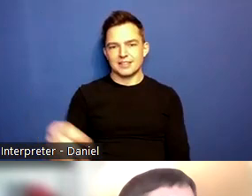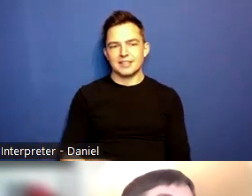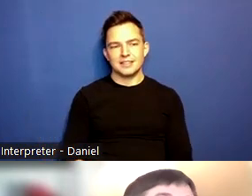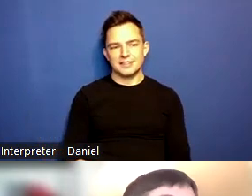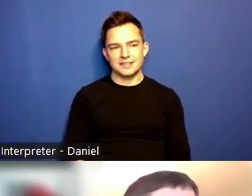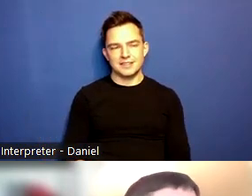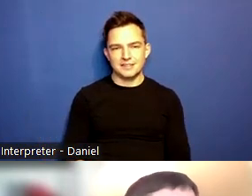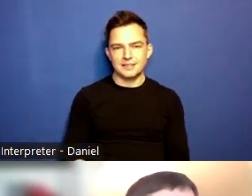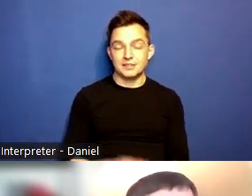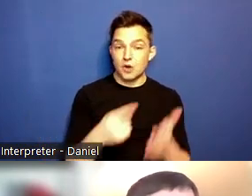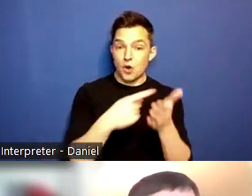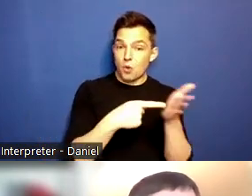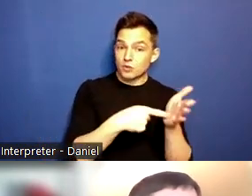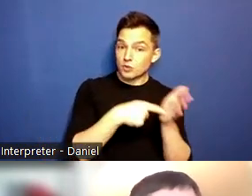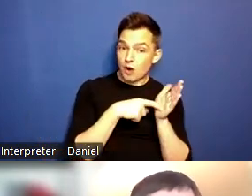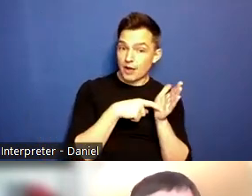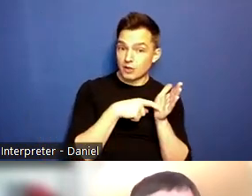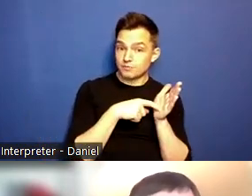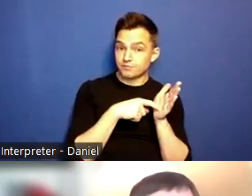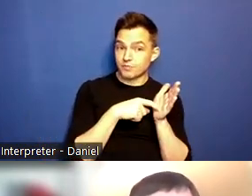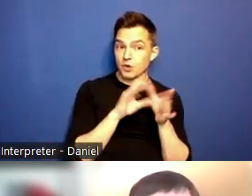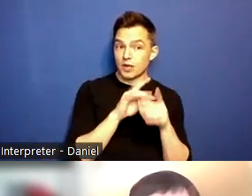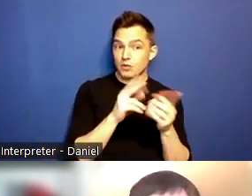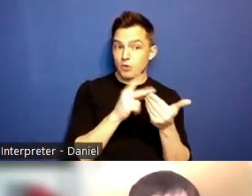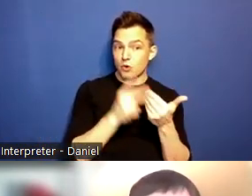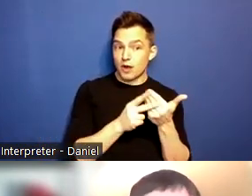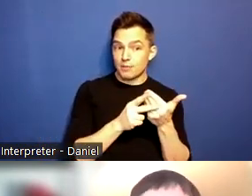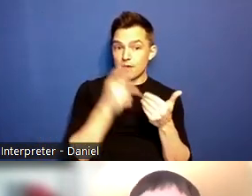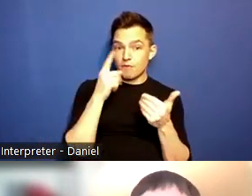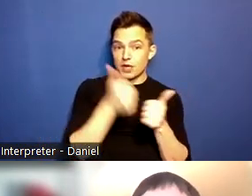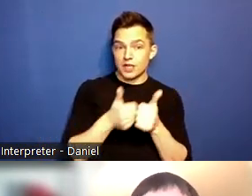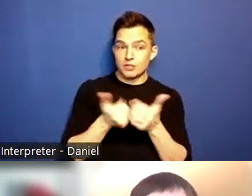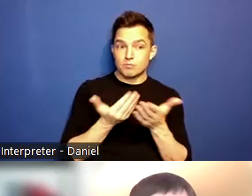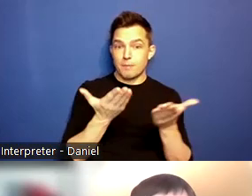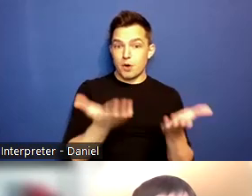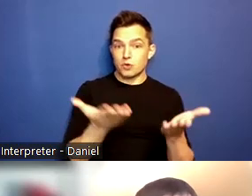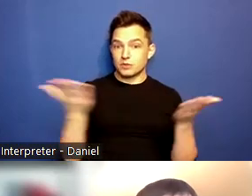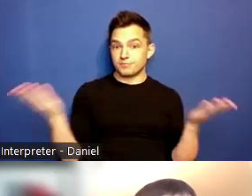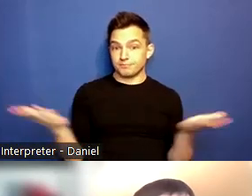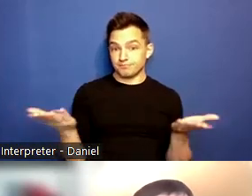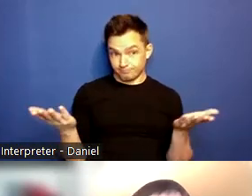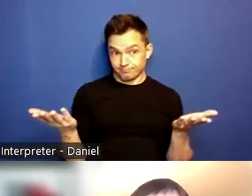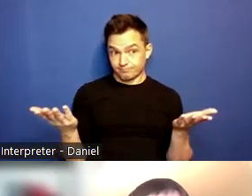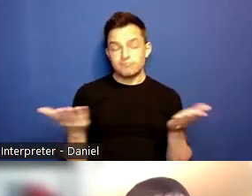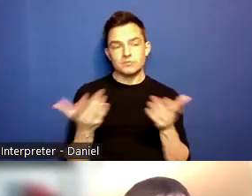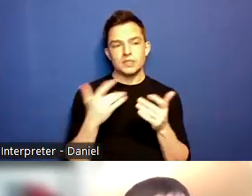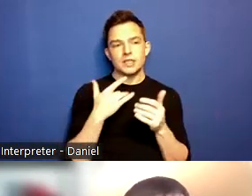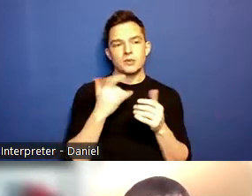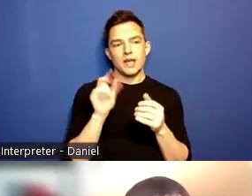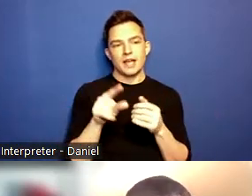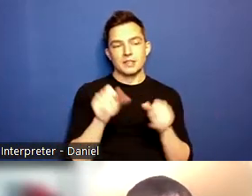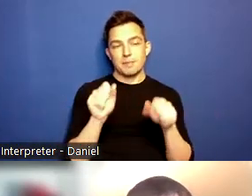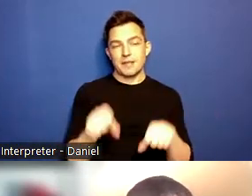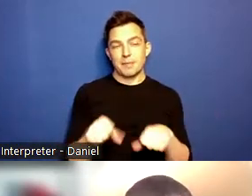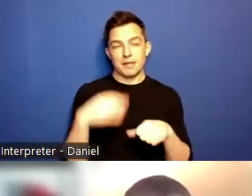So what is required in terms of programming for each proposal? This is what we ask of you in order to be eligible